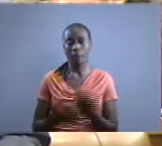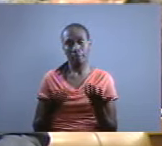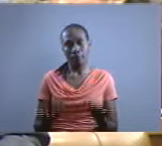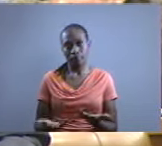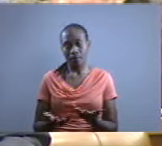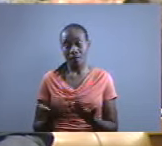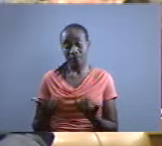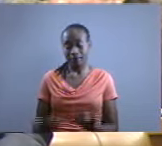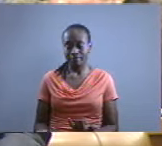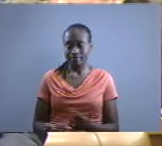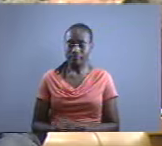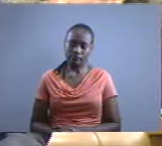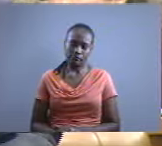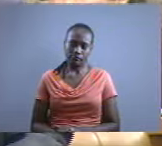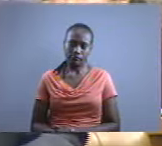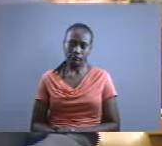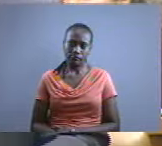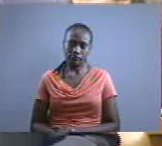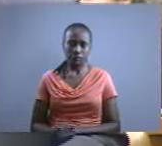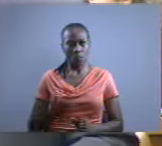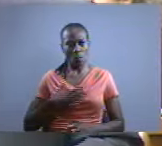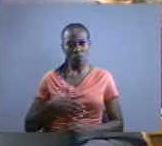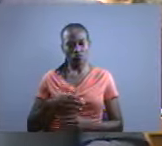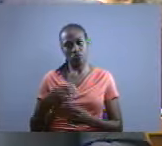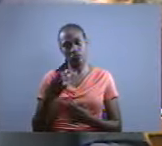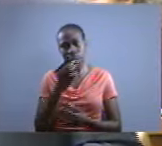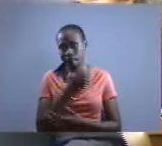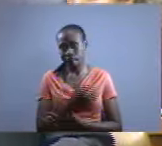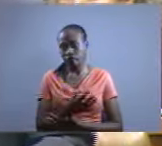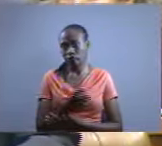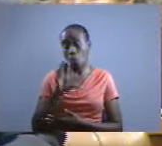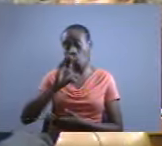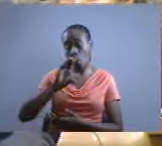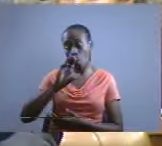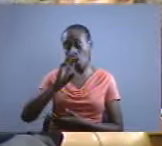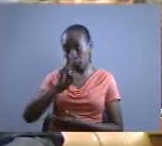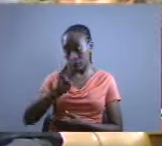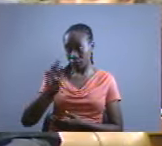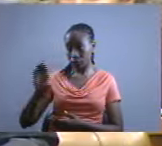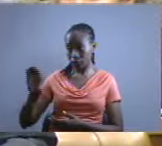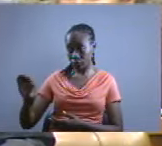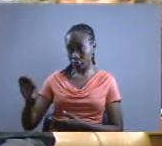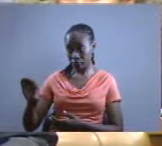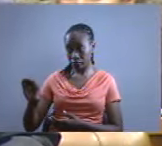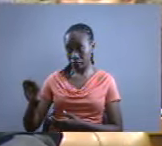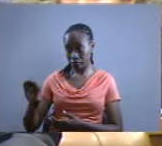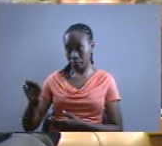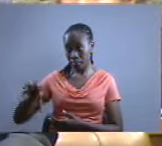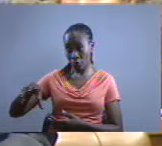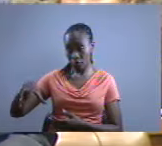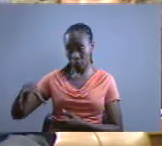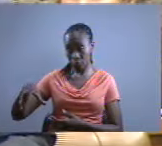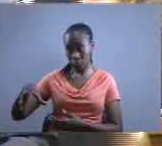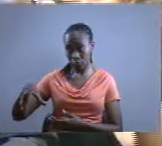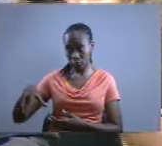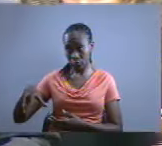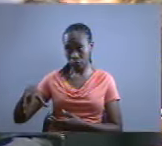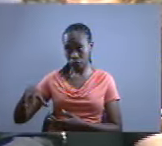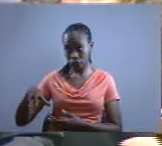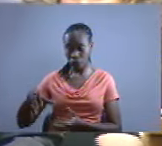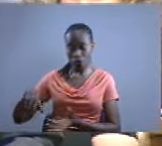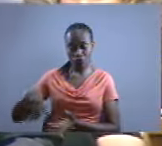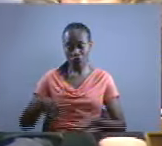Mr. Speaker, I'd like to wish the Western Province rugby team all the best in the Currie Cup final. By now you will know my